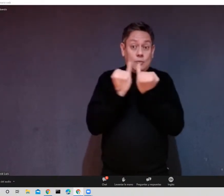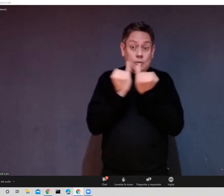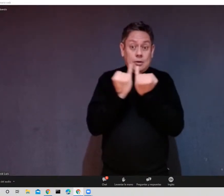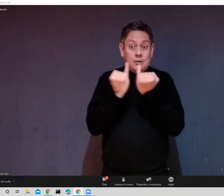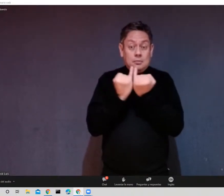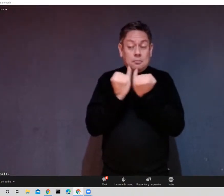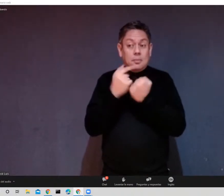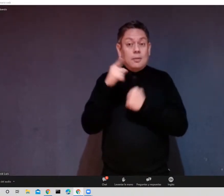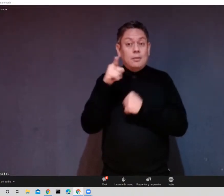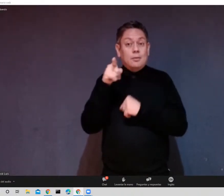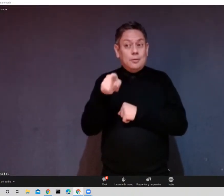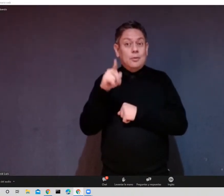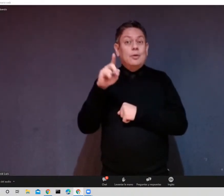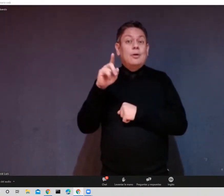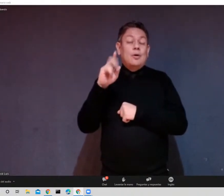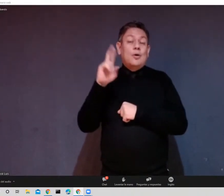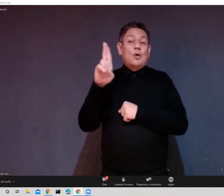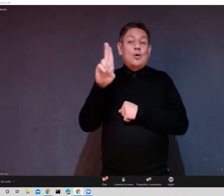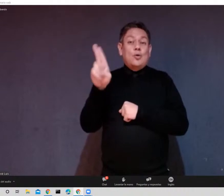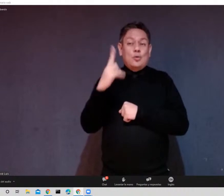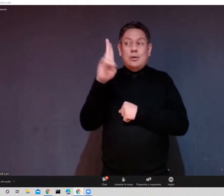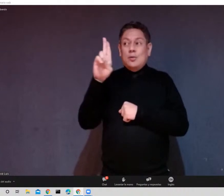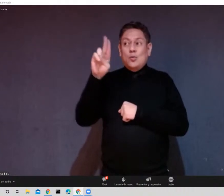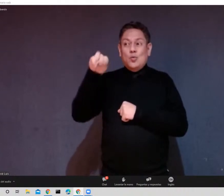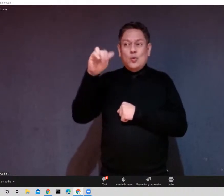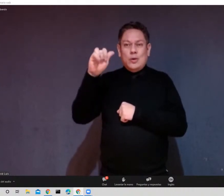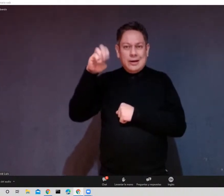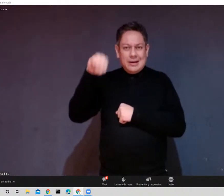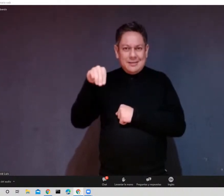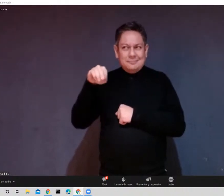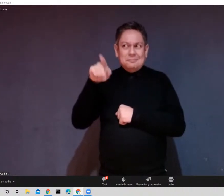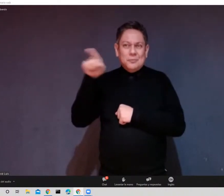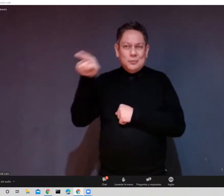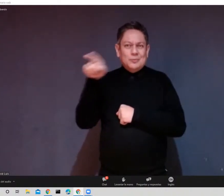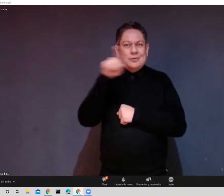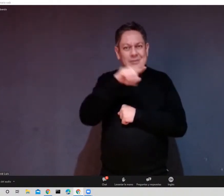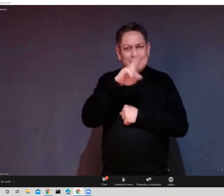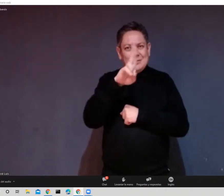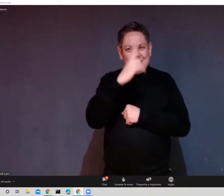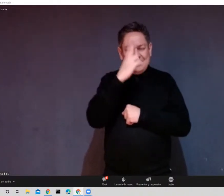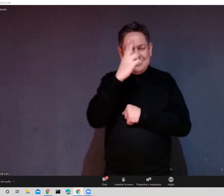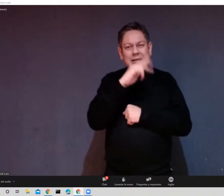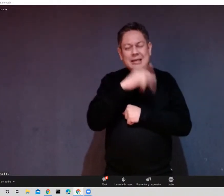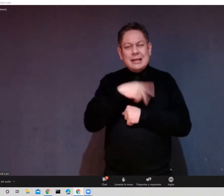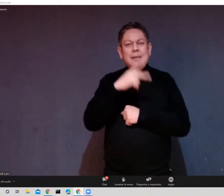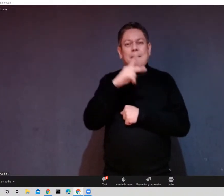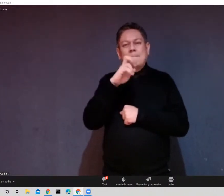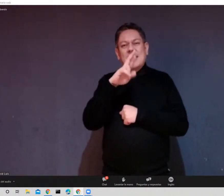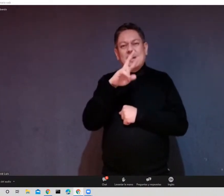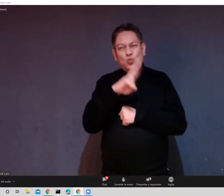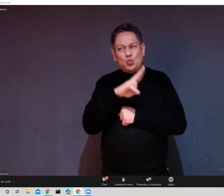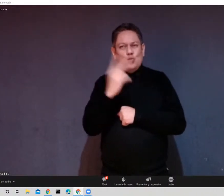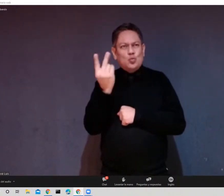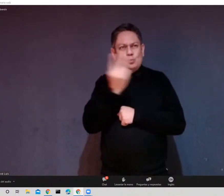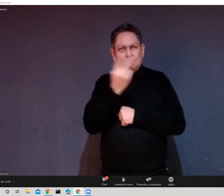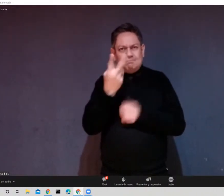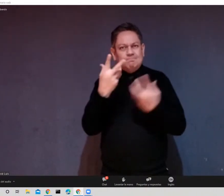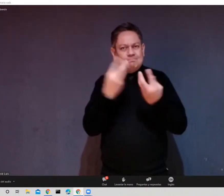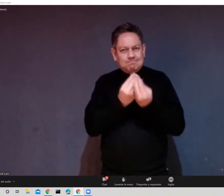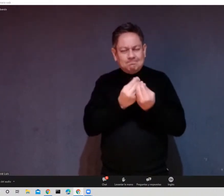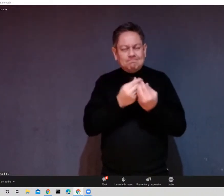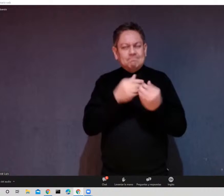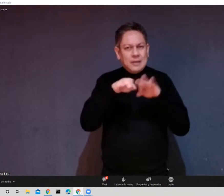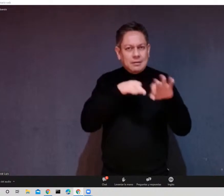We are grateful to UNAM for their joint collaboration in this